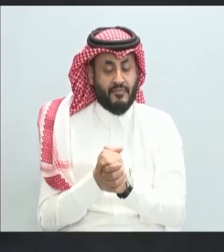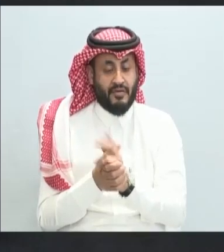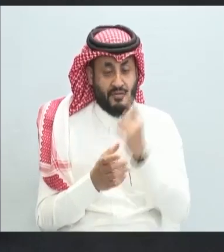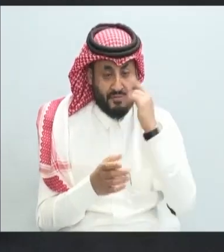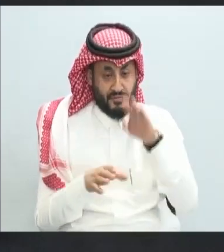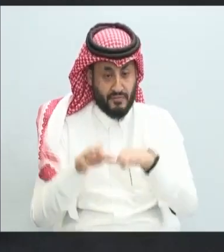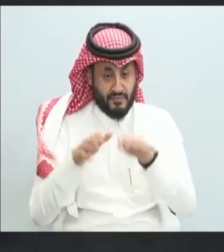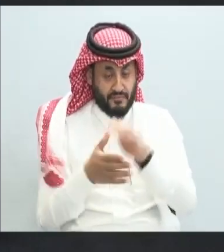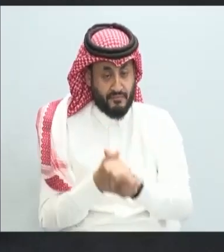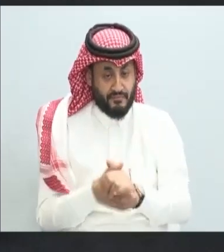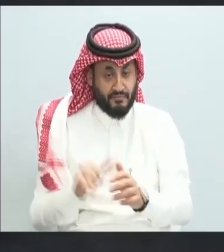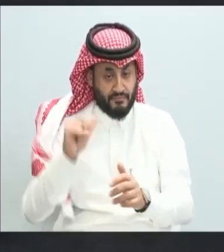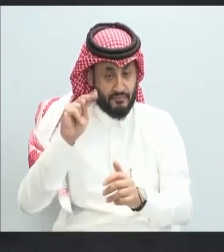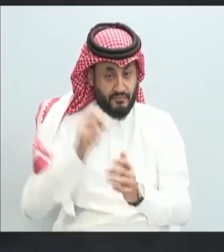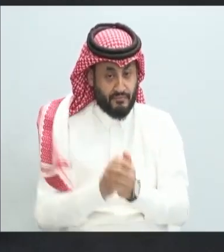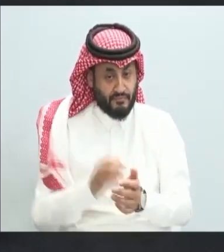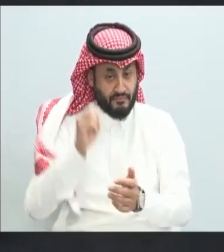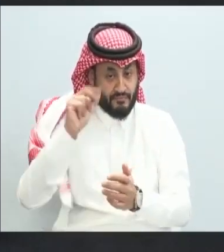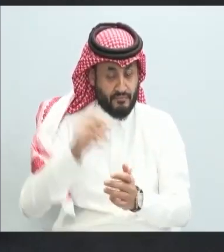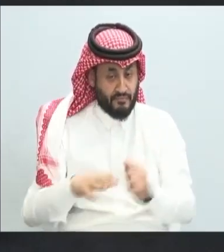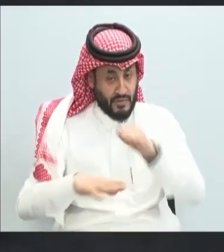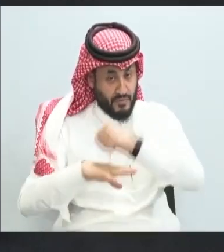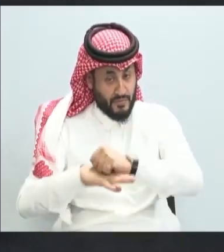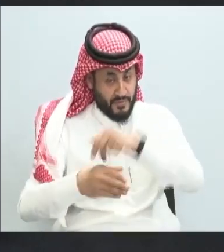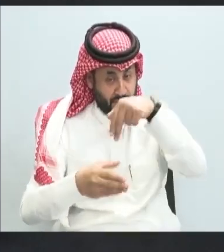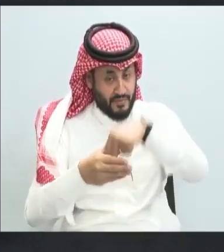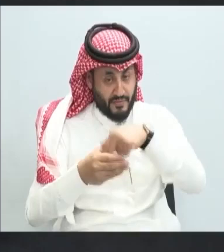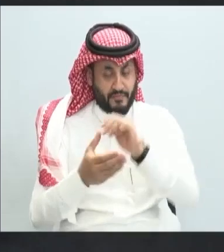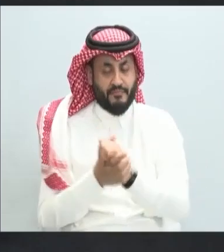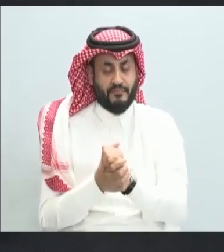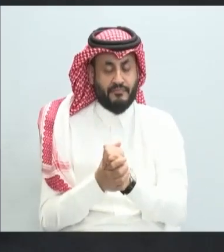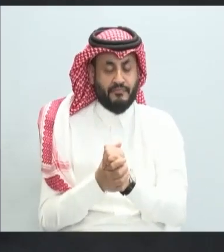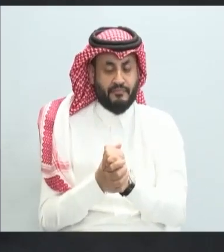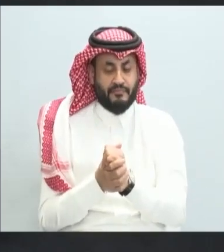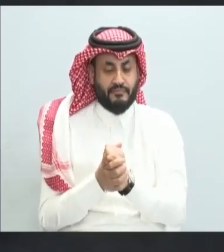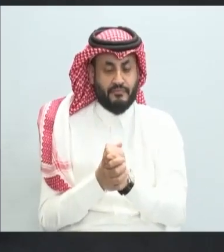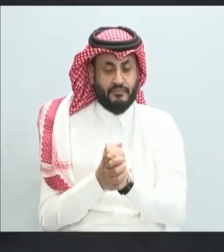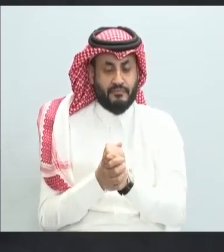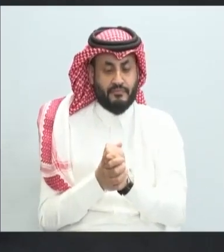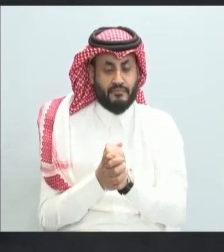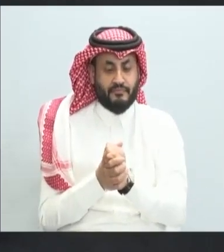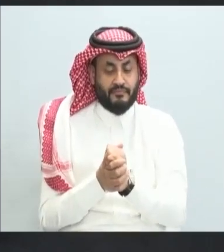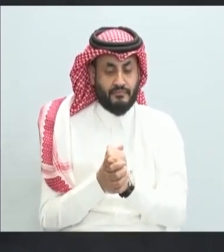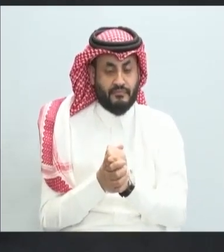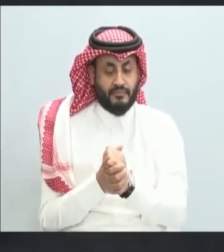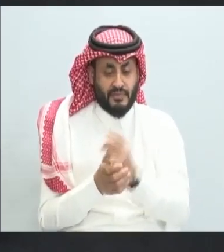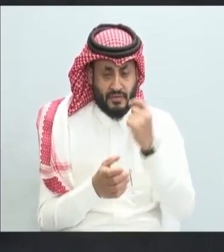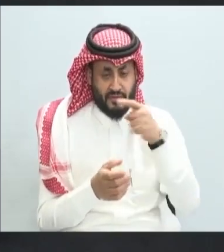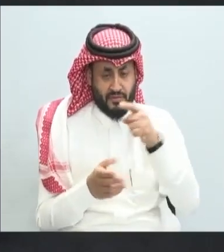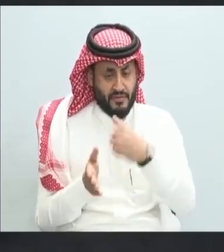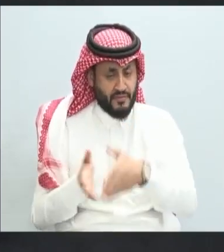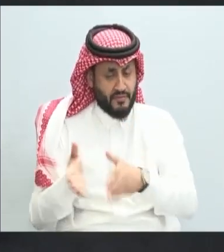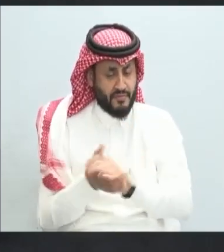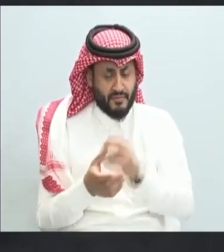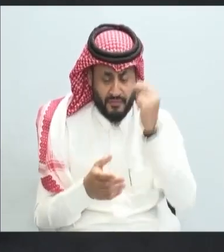difference between using on and using in. And the better way to learn the differences